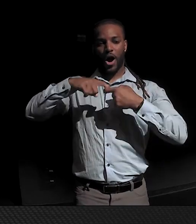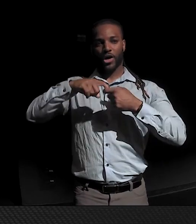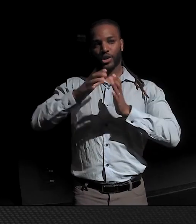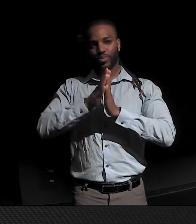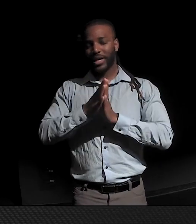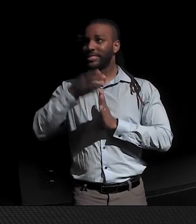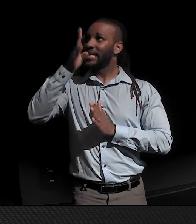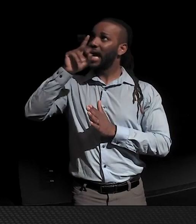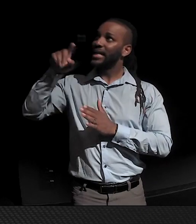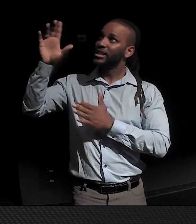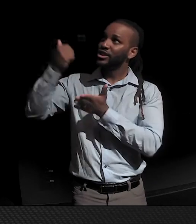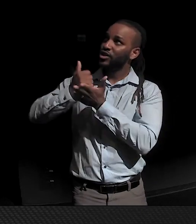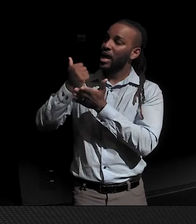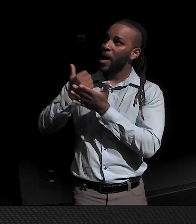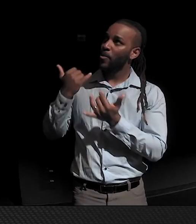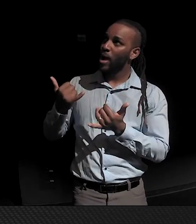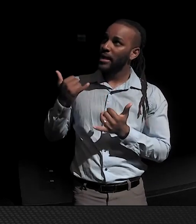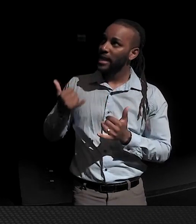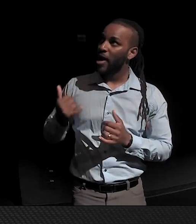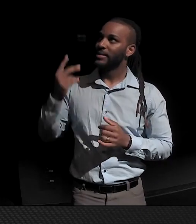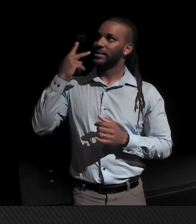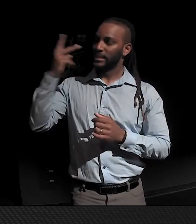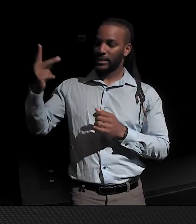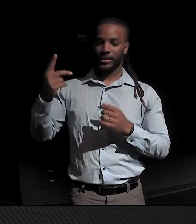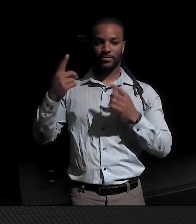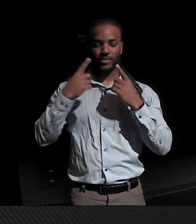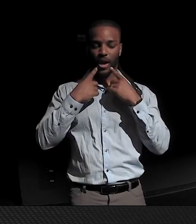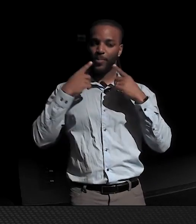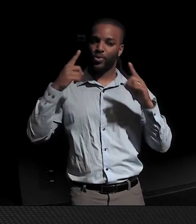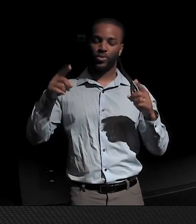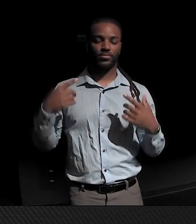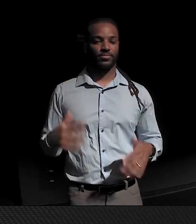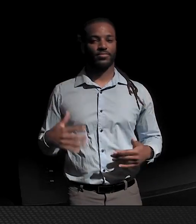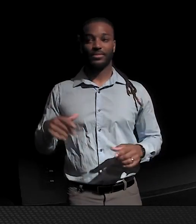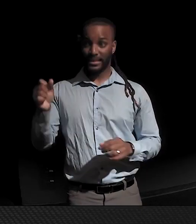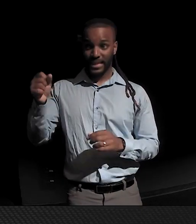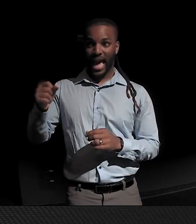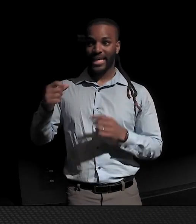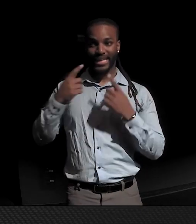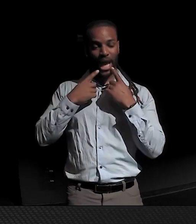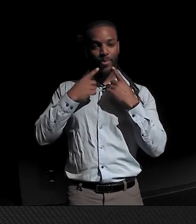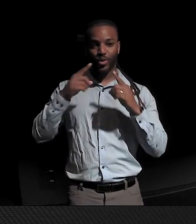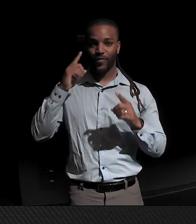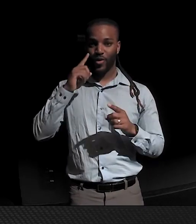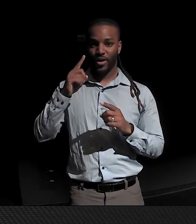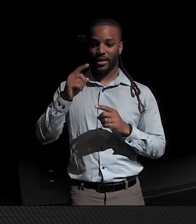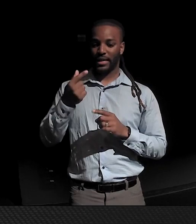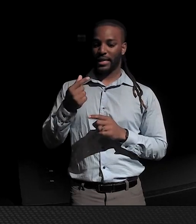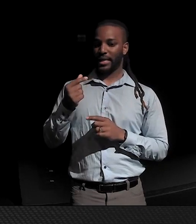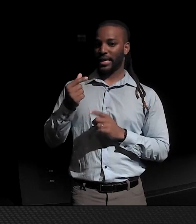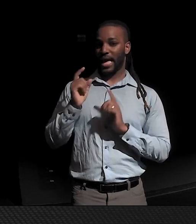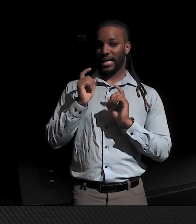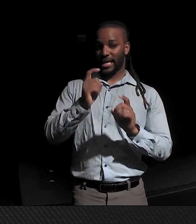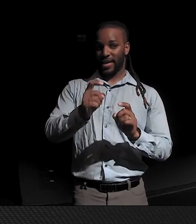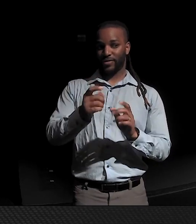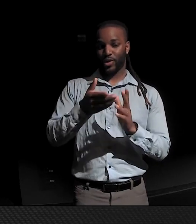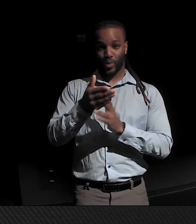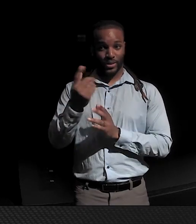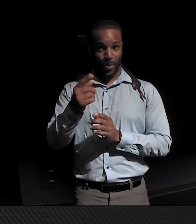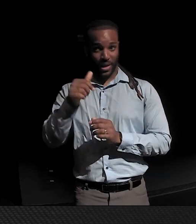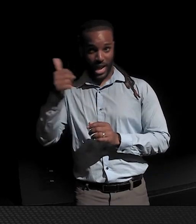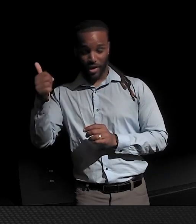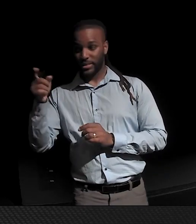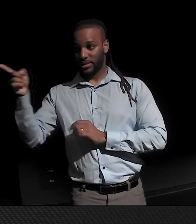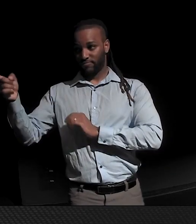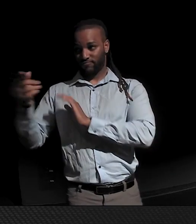need your help right now. And to see him come through in such a practical way. Yeah. And he came through a gift that he'd given someone else. And that